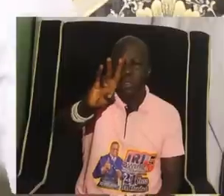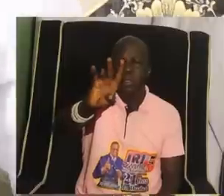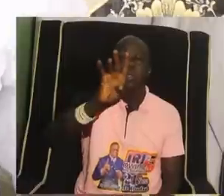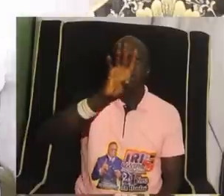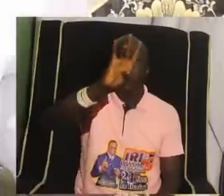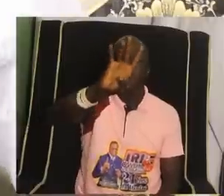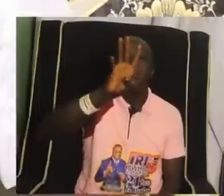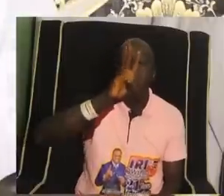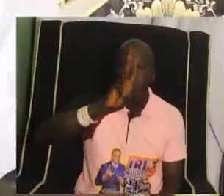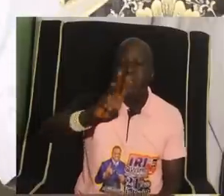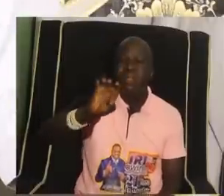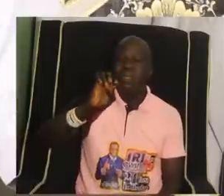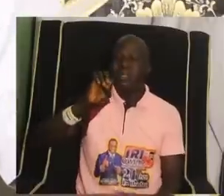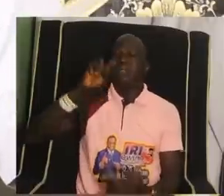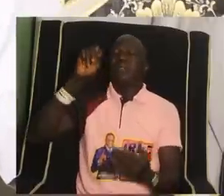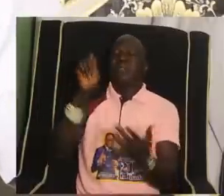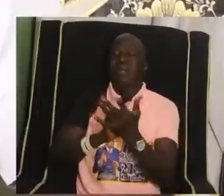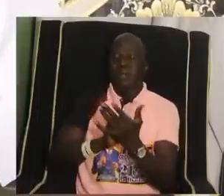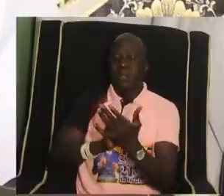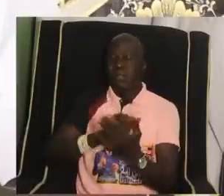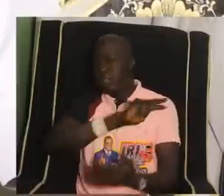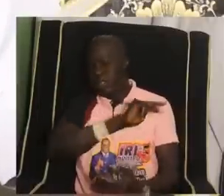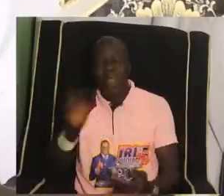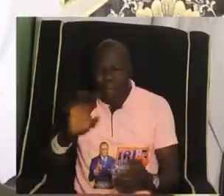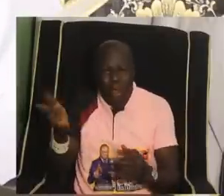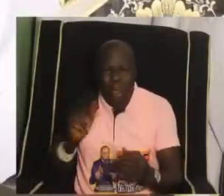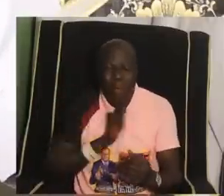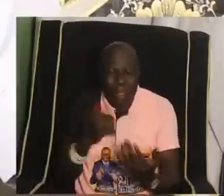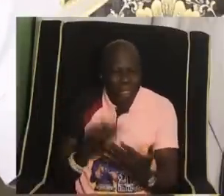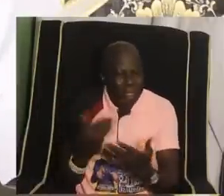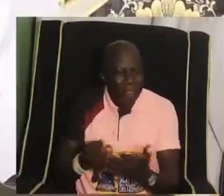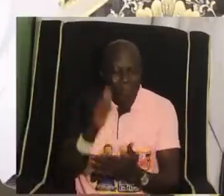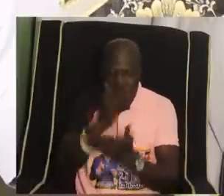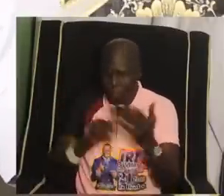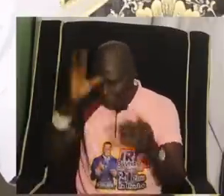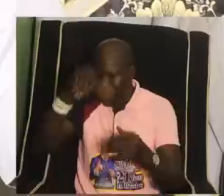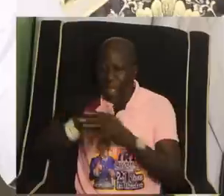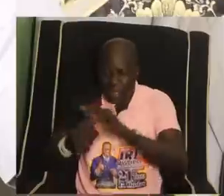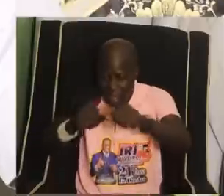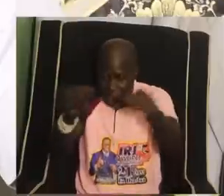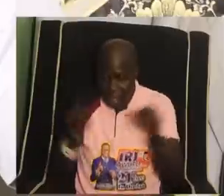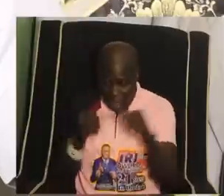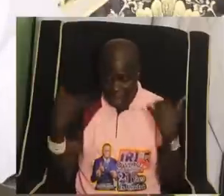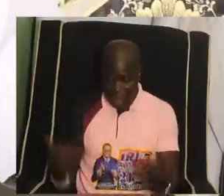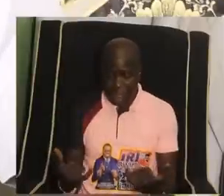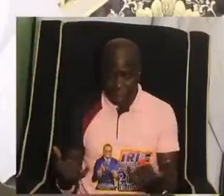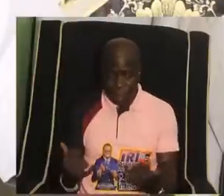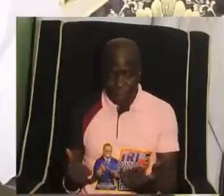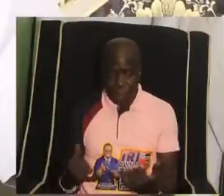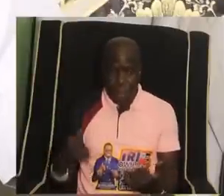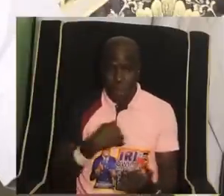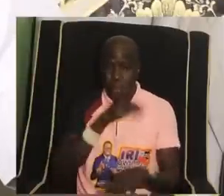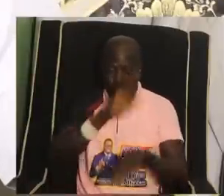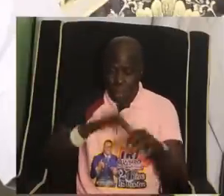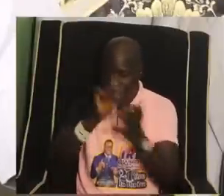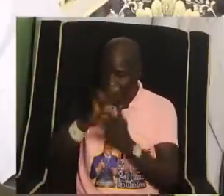160,000 naira. They say it's 60,000 naira. Where will I get the money from? Baba can wala go. And the man was in Nigeria. Baba ni olobo. They